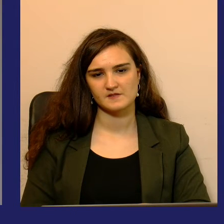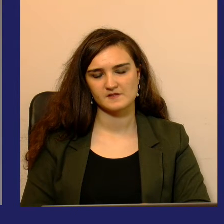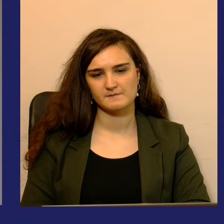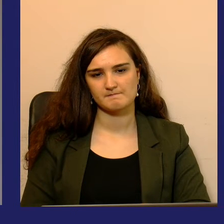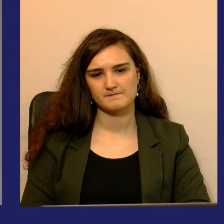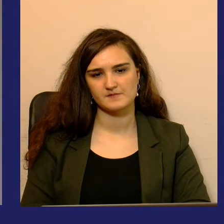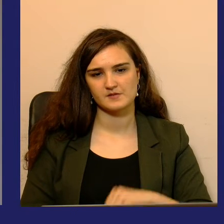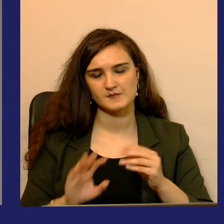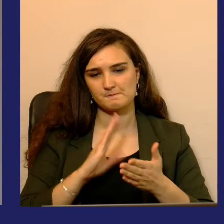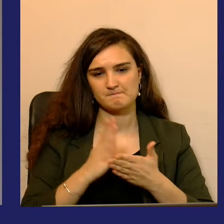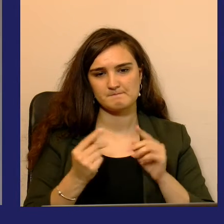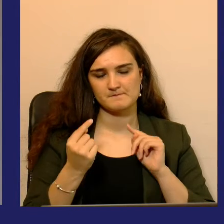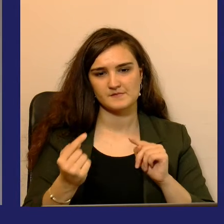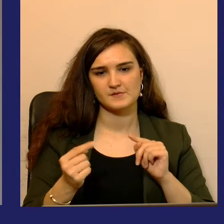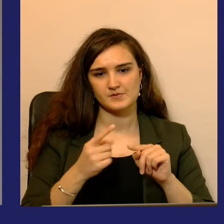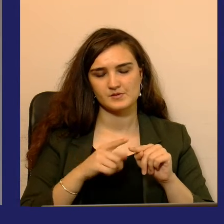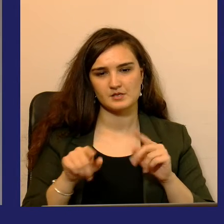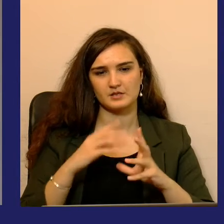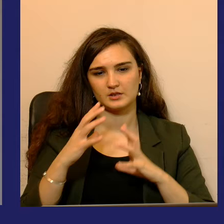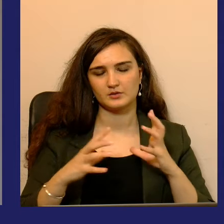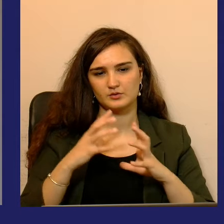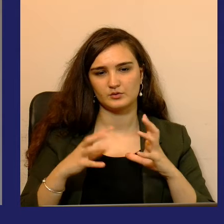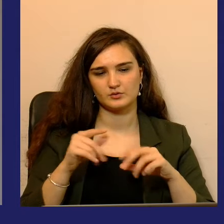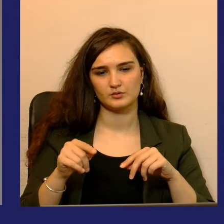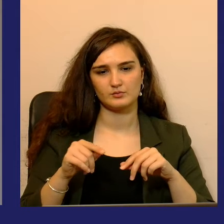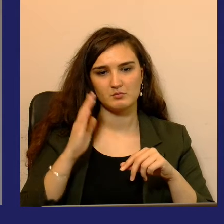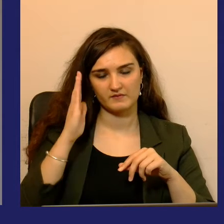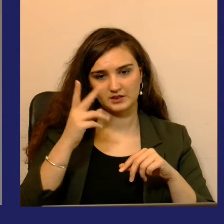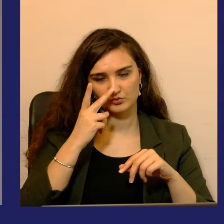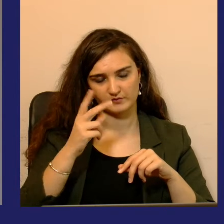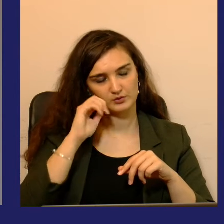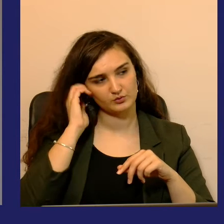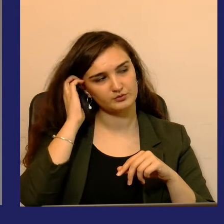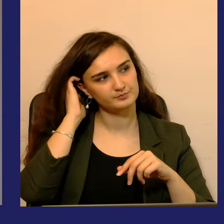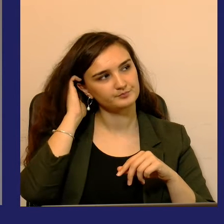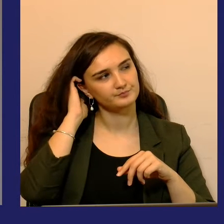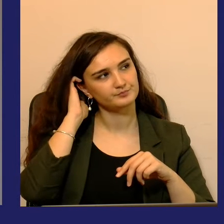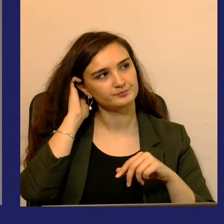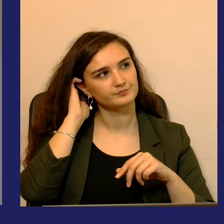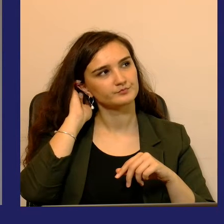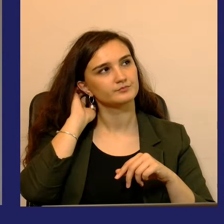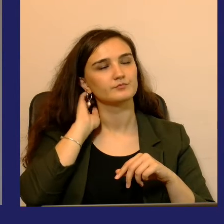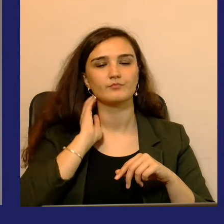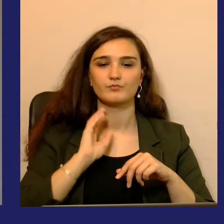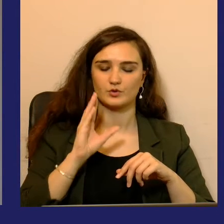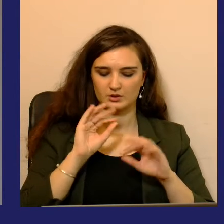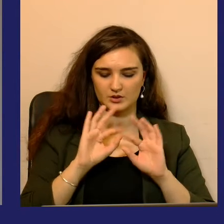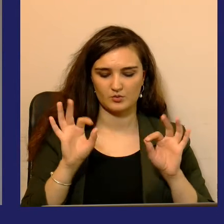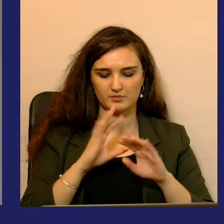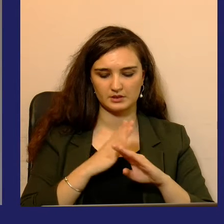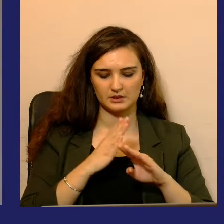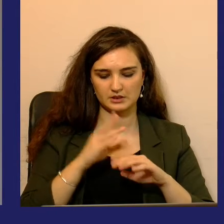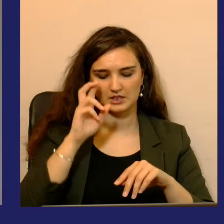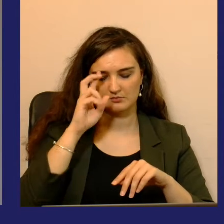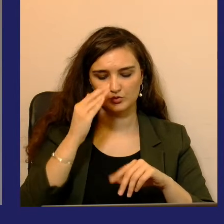international perspective. And I think when we think about the abuse of state resources, I think we primarily think about money and